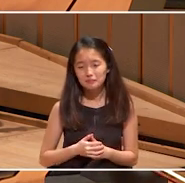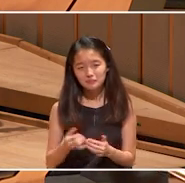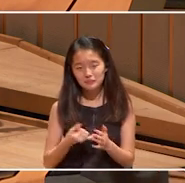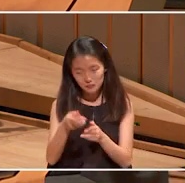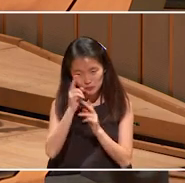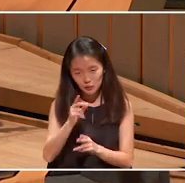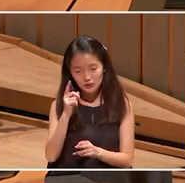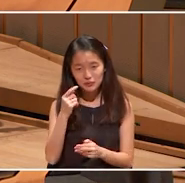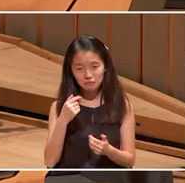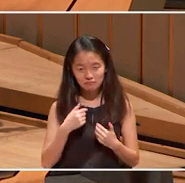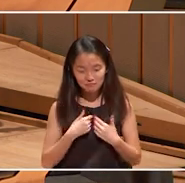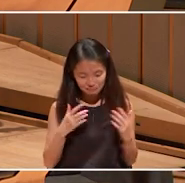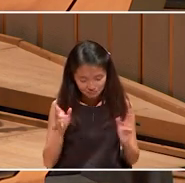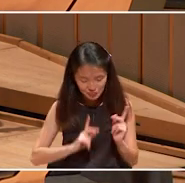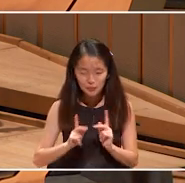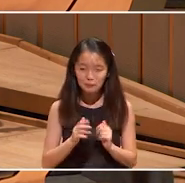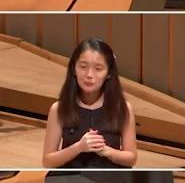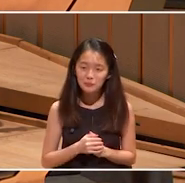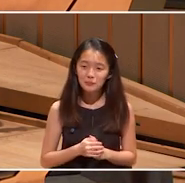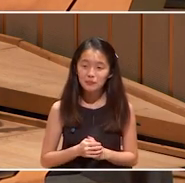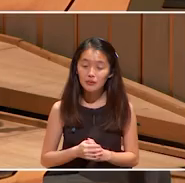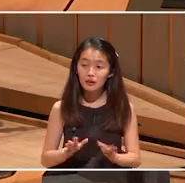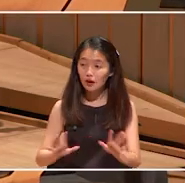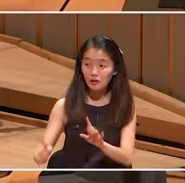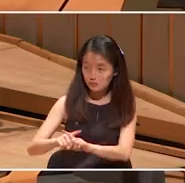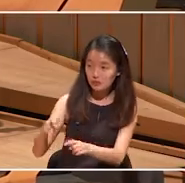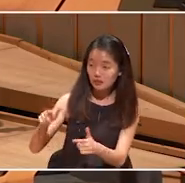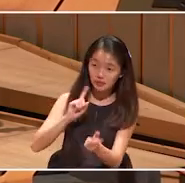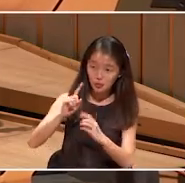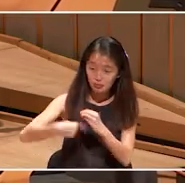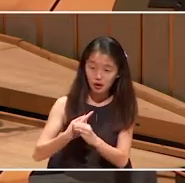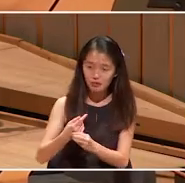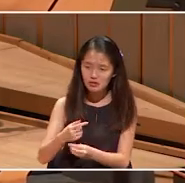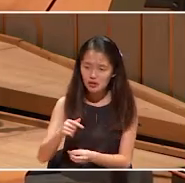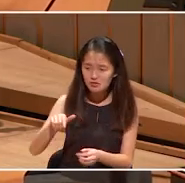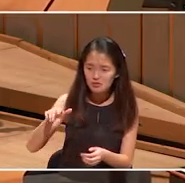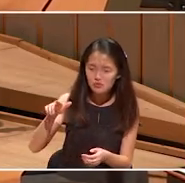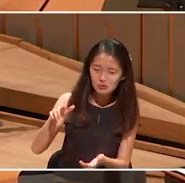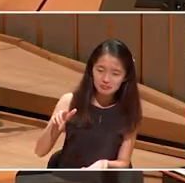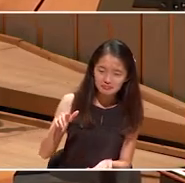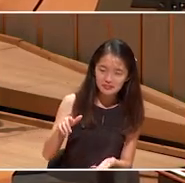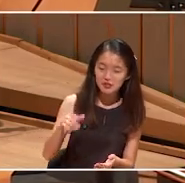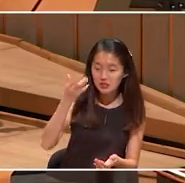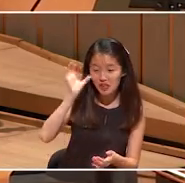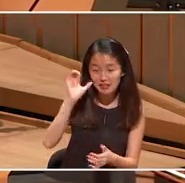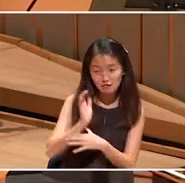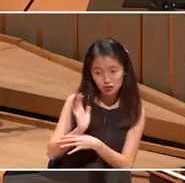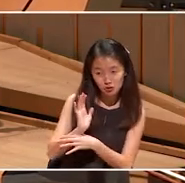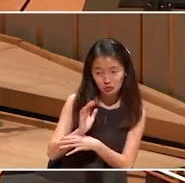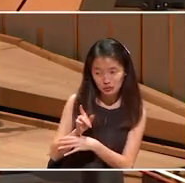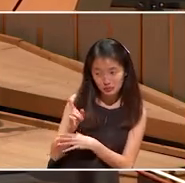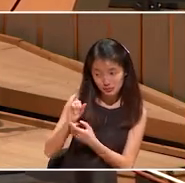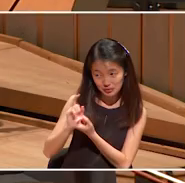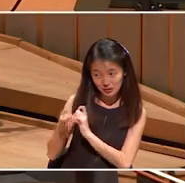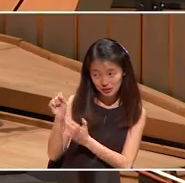it's an honor to do it. Yeah. But let's talk about Xiaowuzi. Xiaowuzi was that show that you started talking about, and then you changed the subject. That was